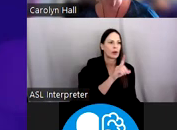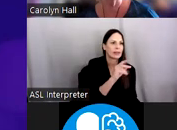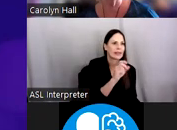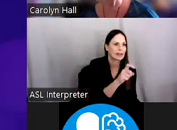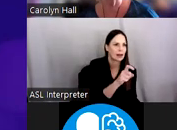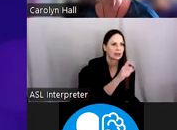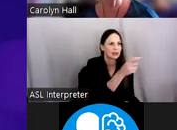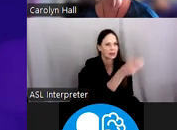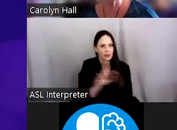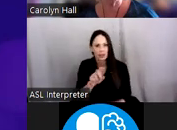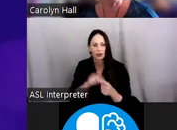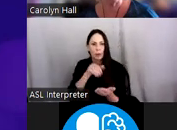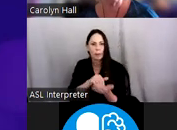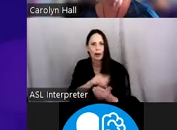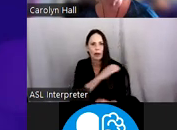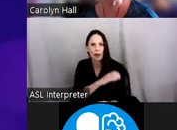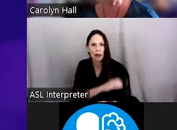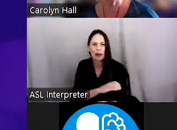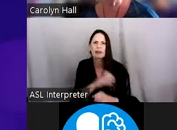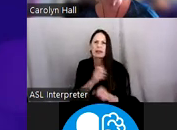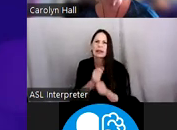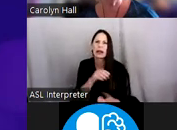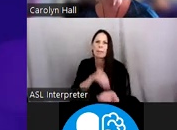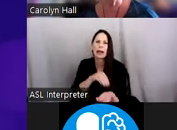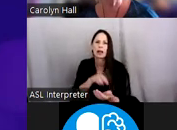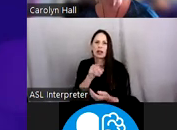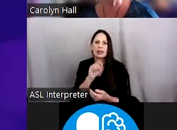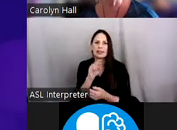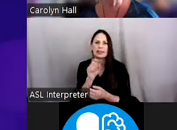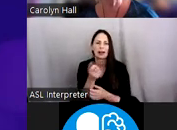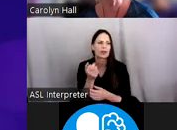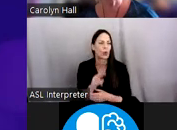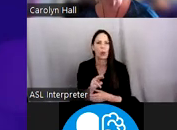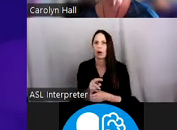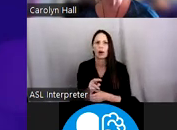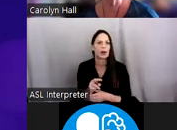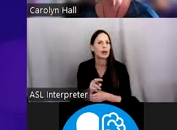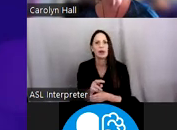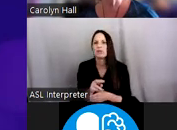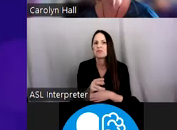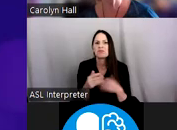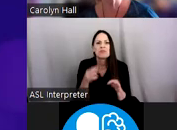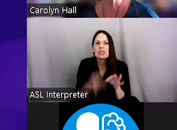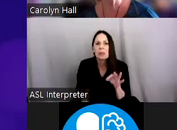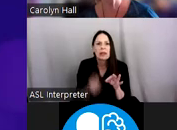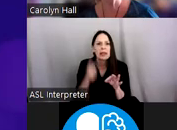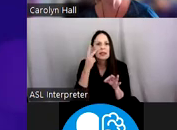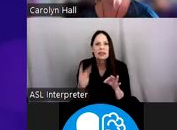get like medical detox or whatever, or to just see someone for like, even if it's like